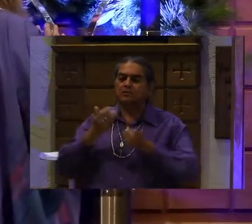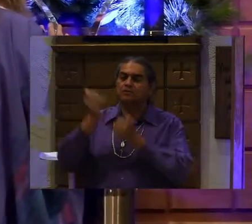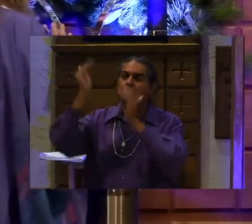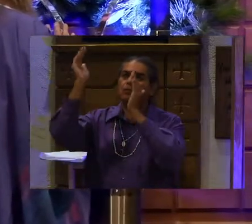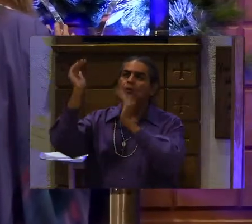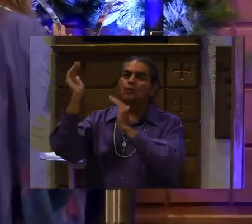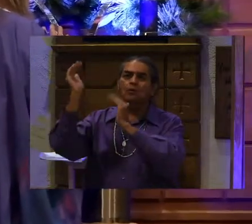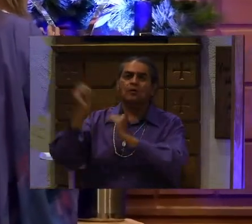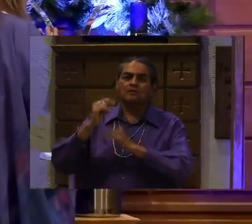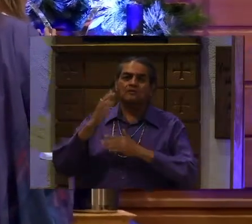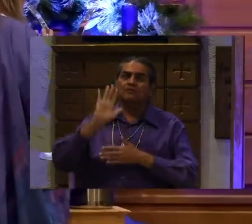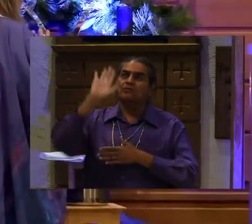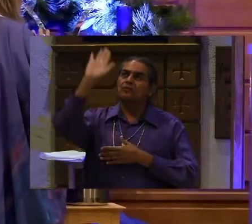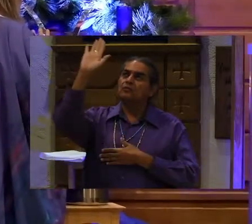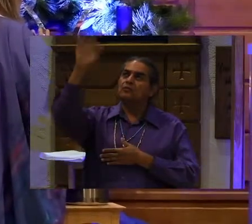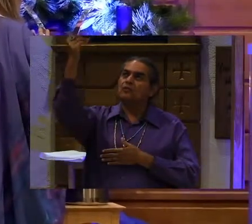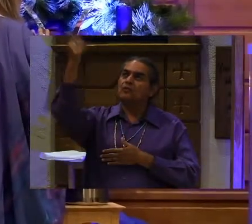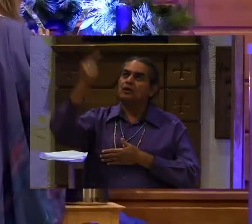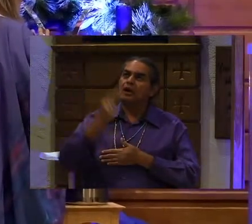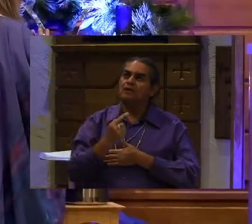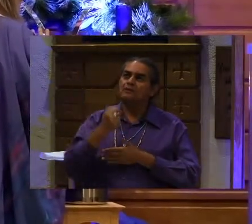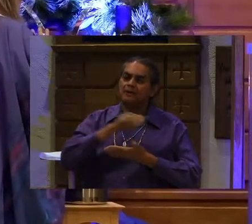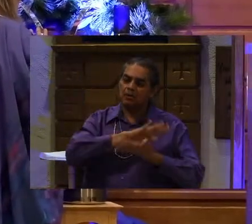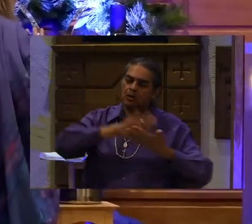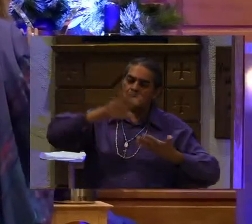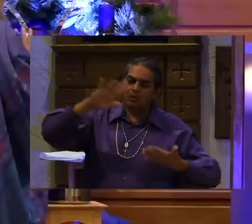hope for your coming in glory.